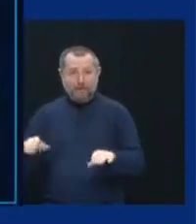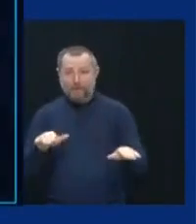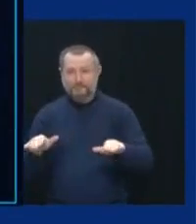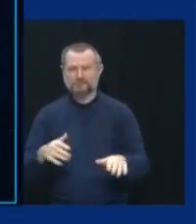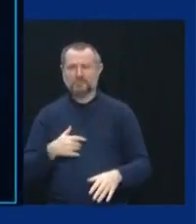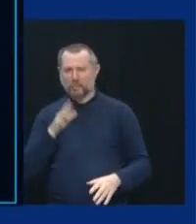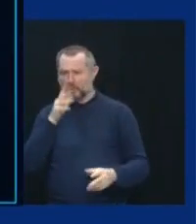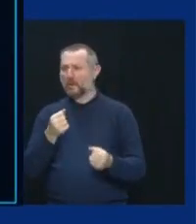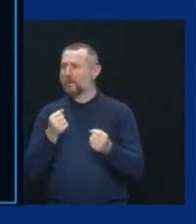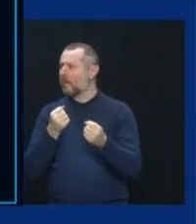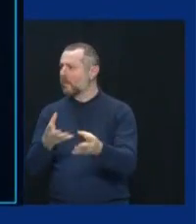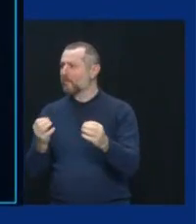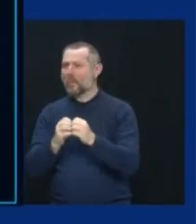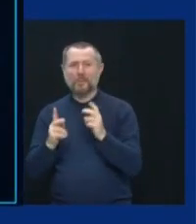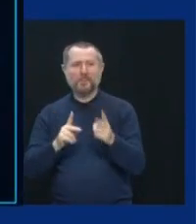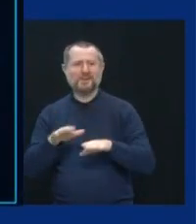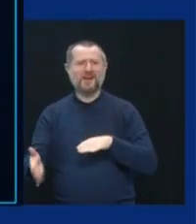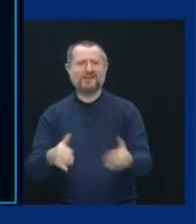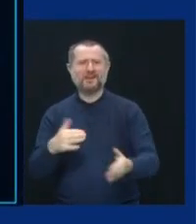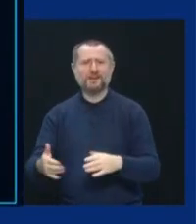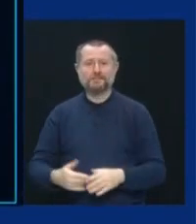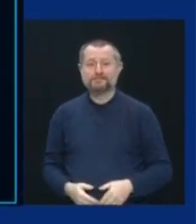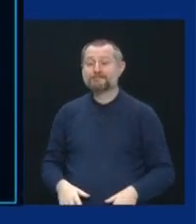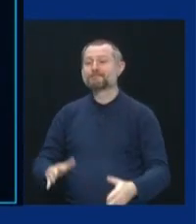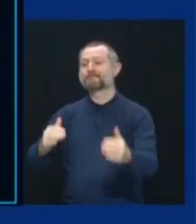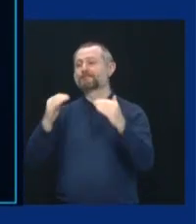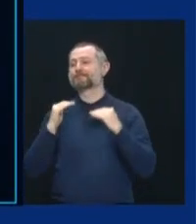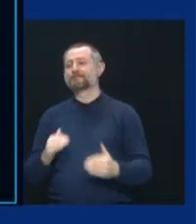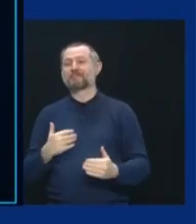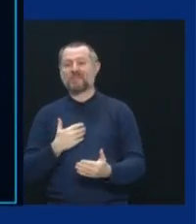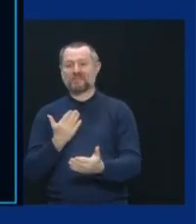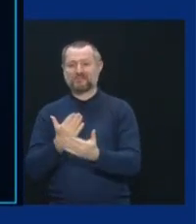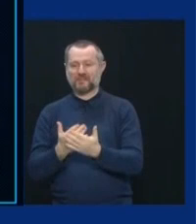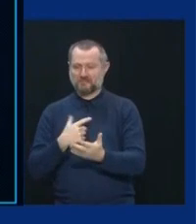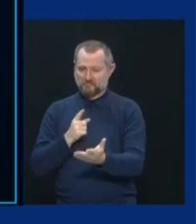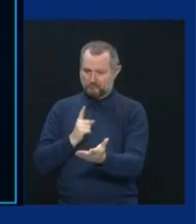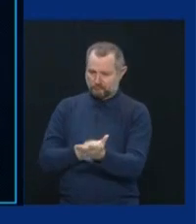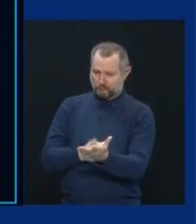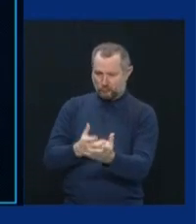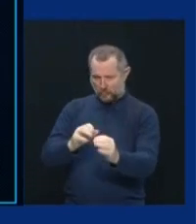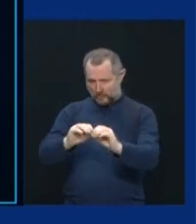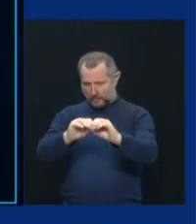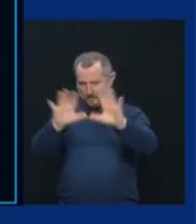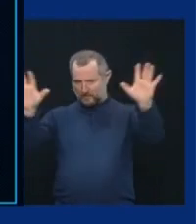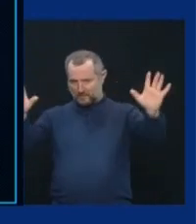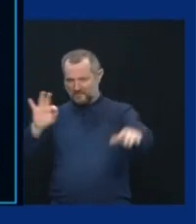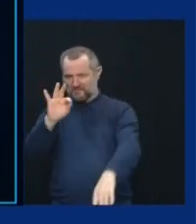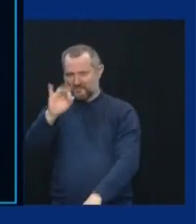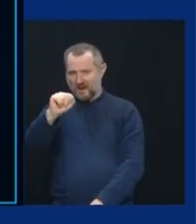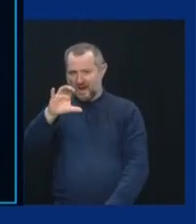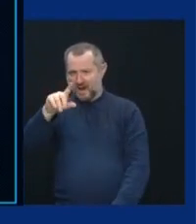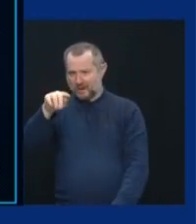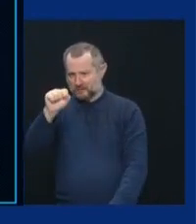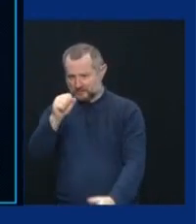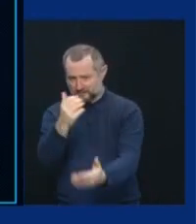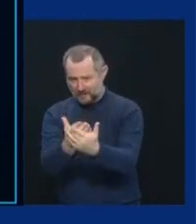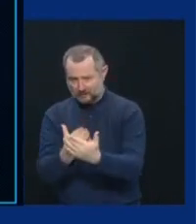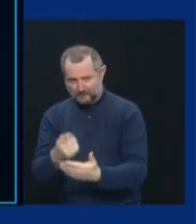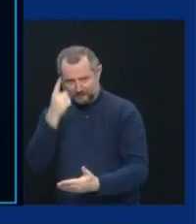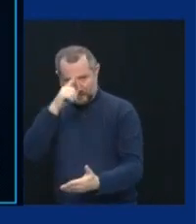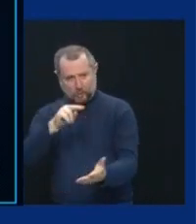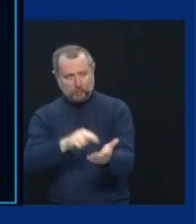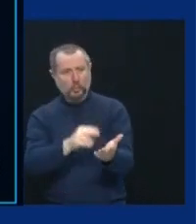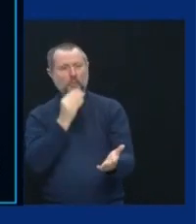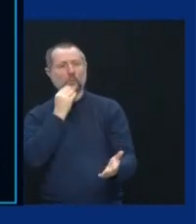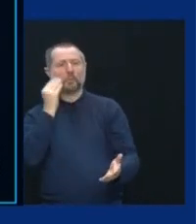die. I want to clarify facts on the nursing homes, which has been